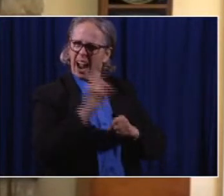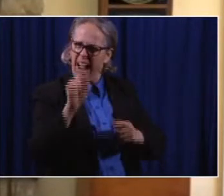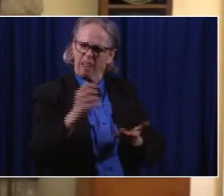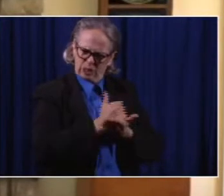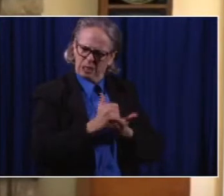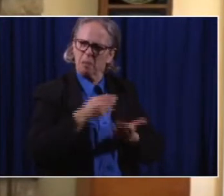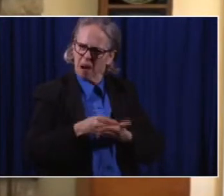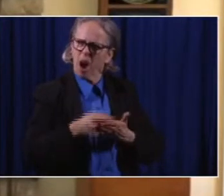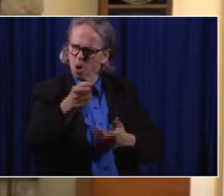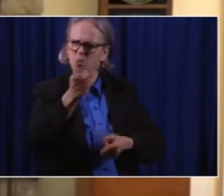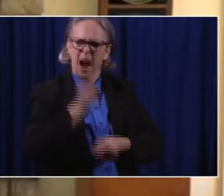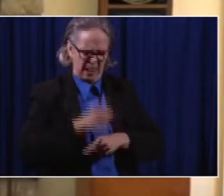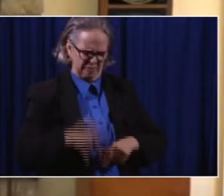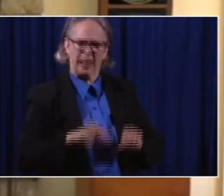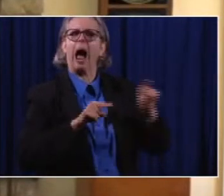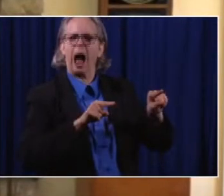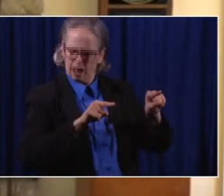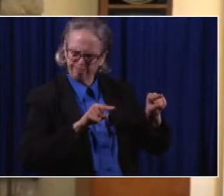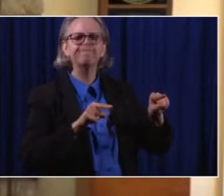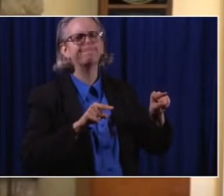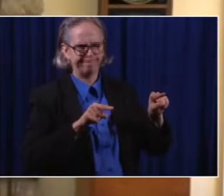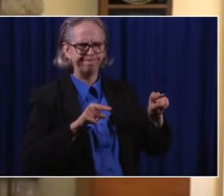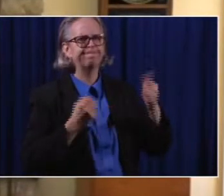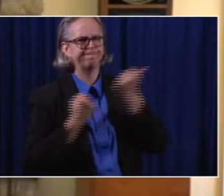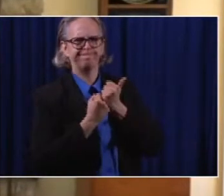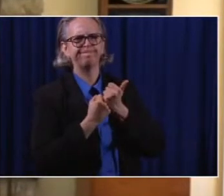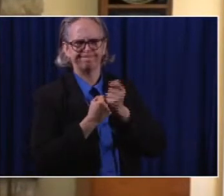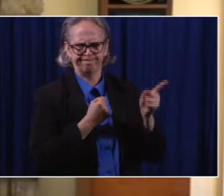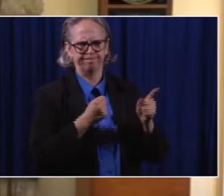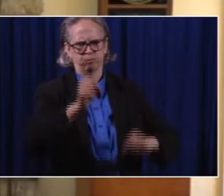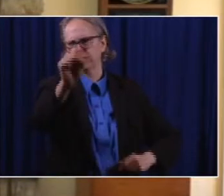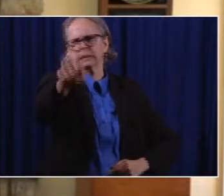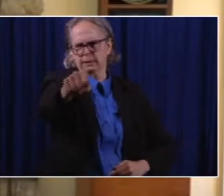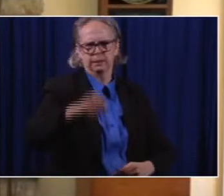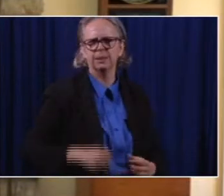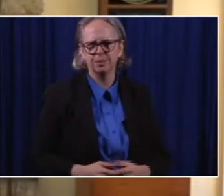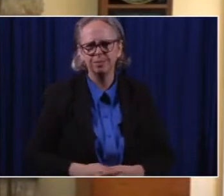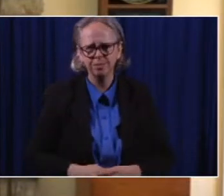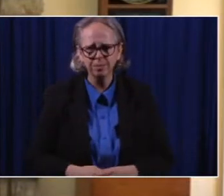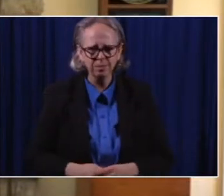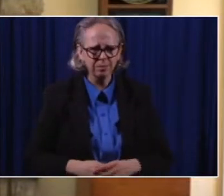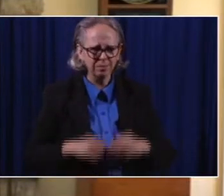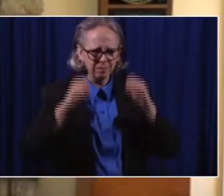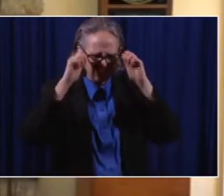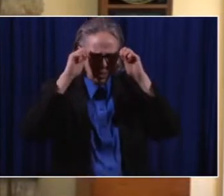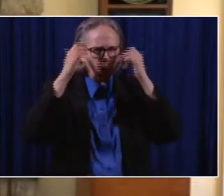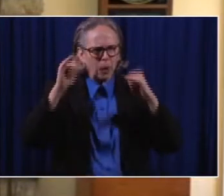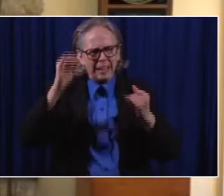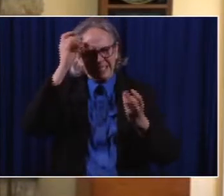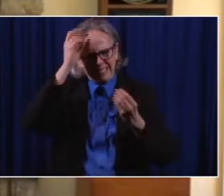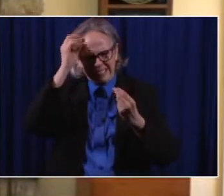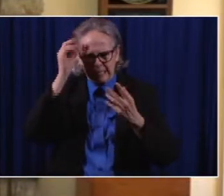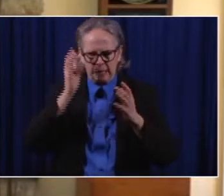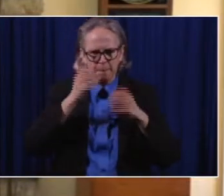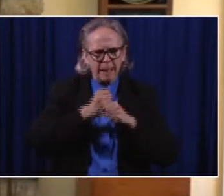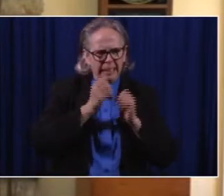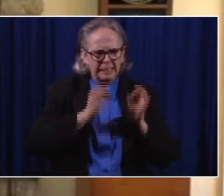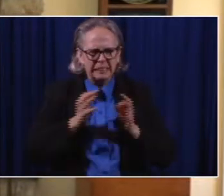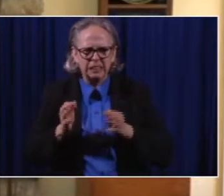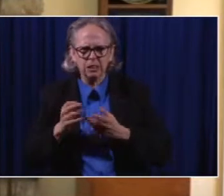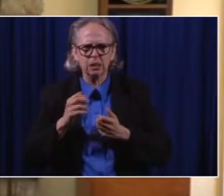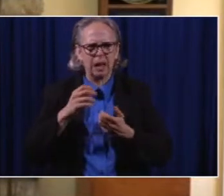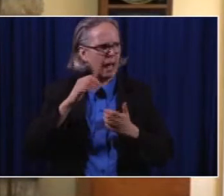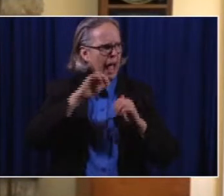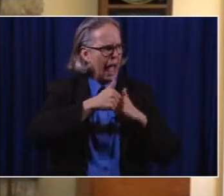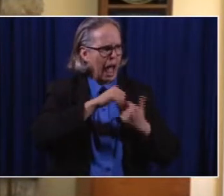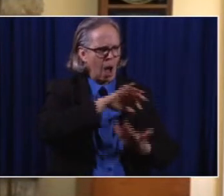who are in that category. So yeah, as we put this together, and it's not finalized, as we put this together, that certainly is